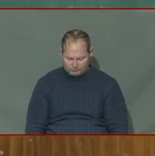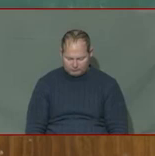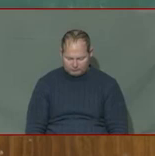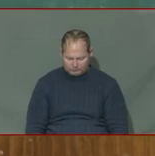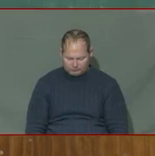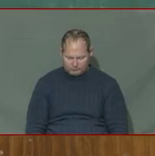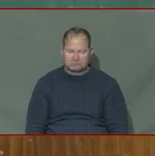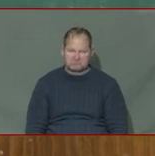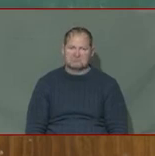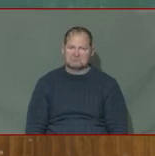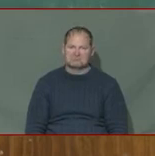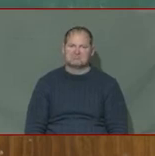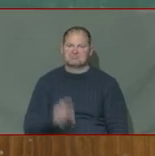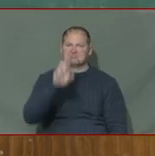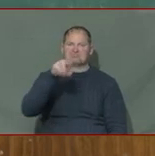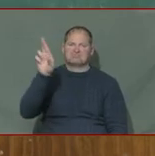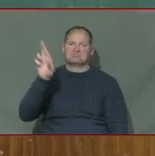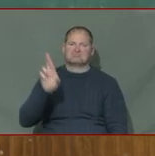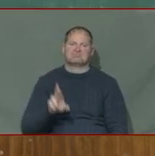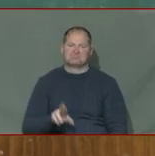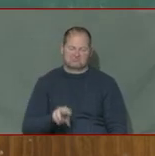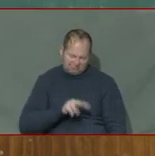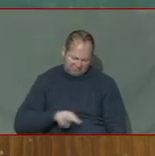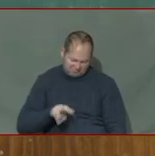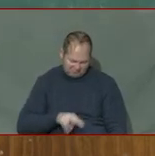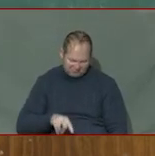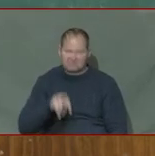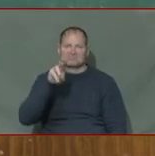No, it's correct. Okay. Right, people.